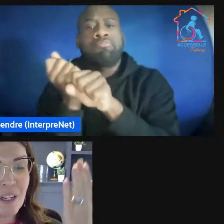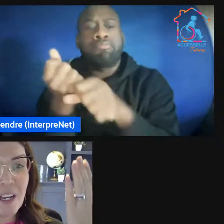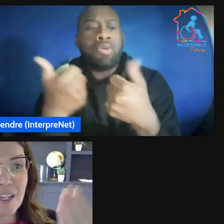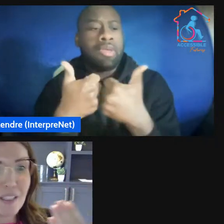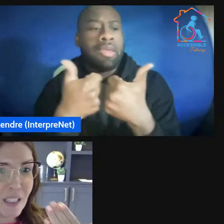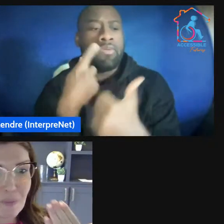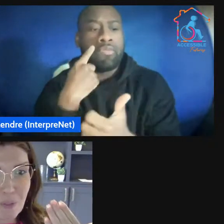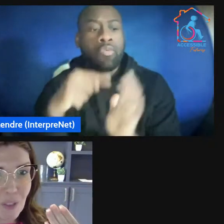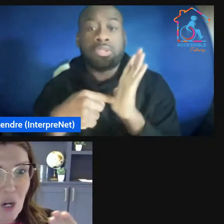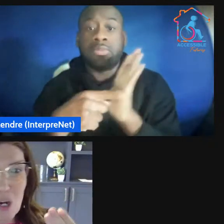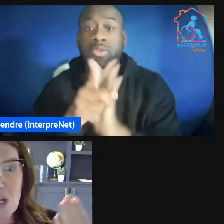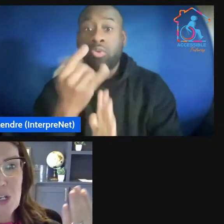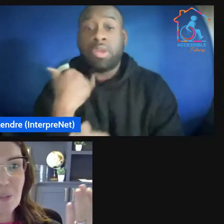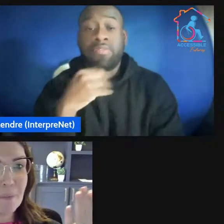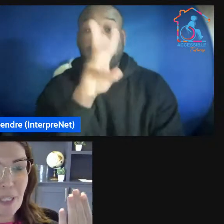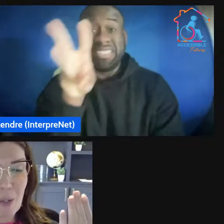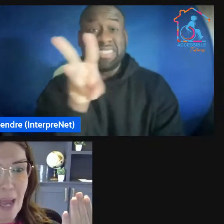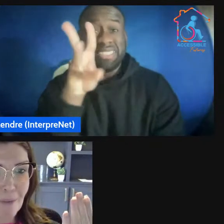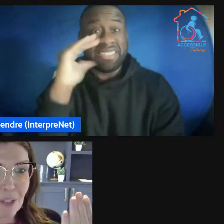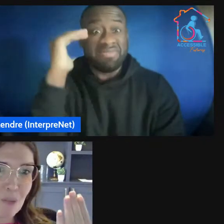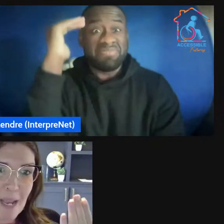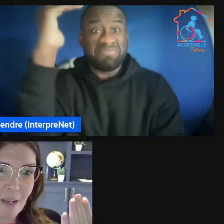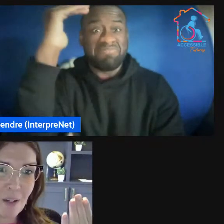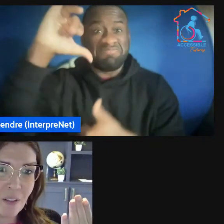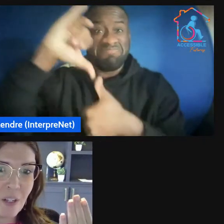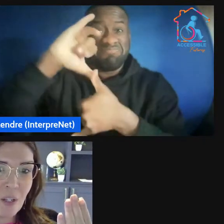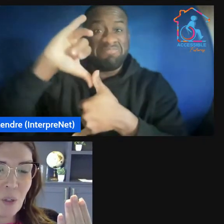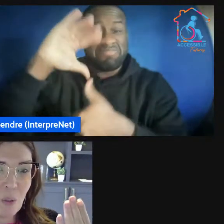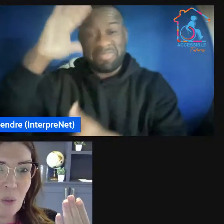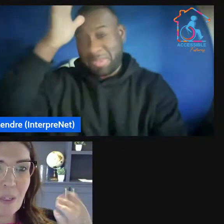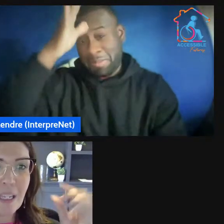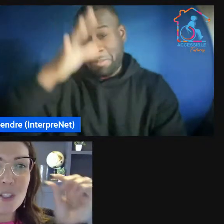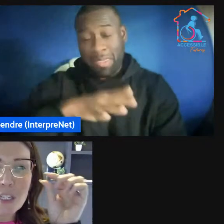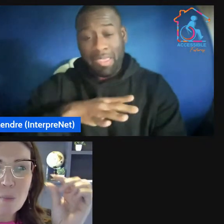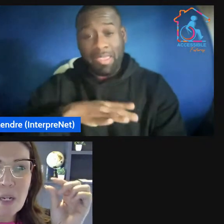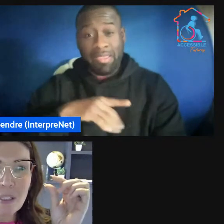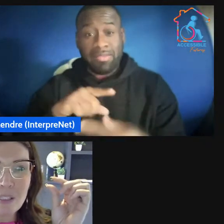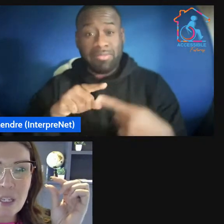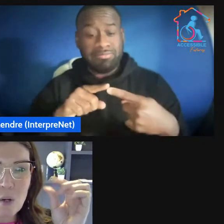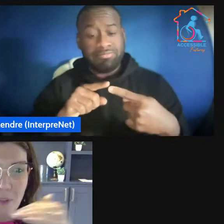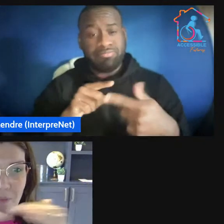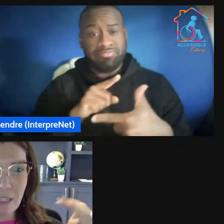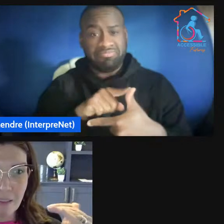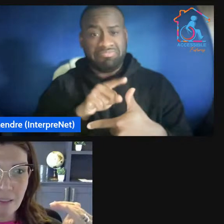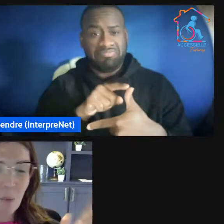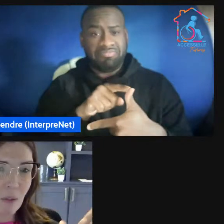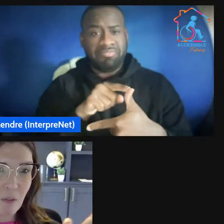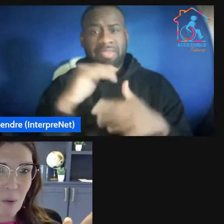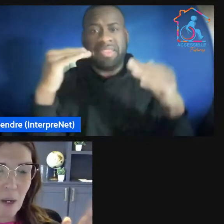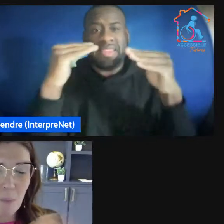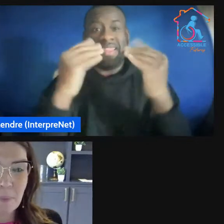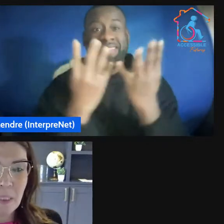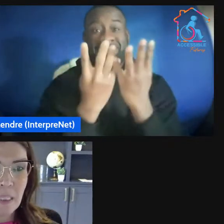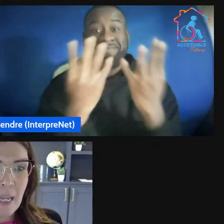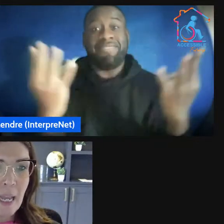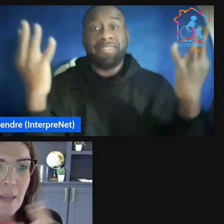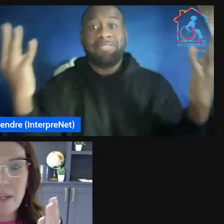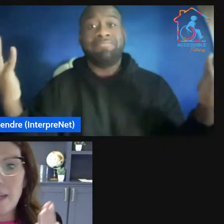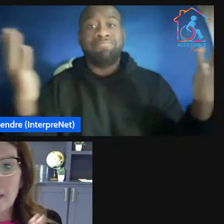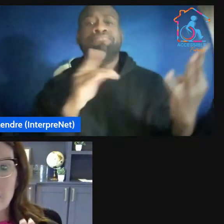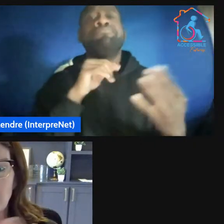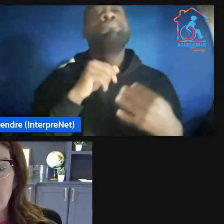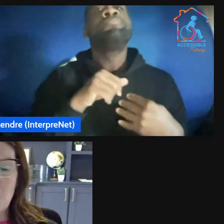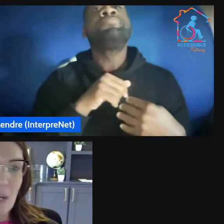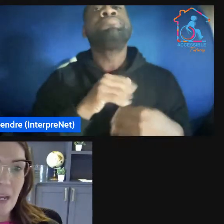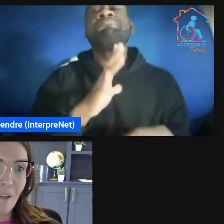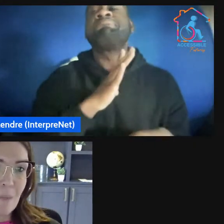know, a 6 foot tall, you know, average male who can just barely see over the fence with no help. And then